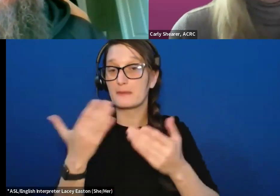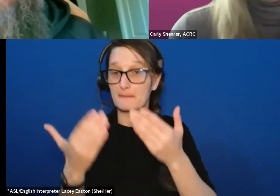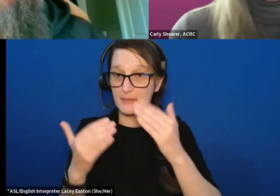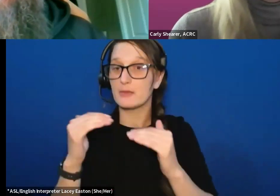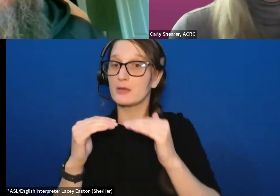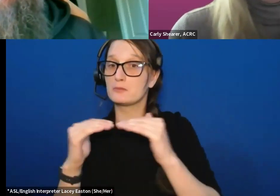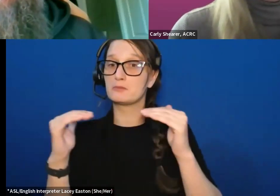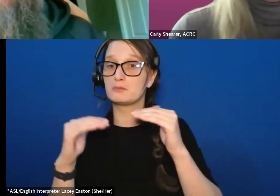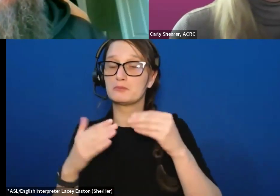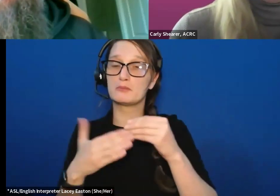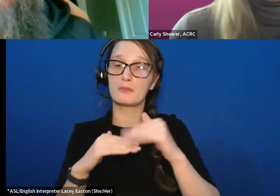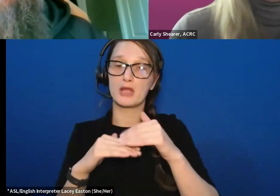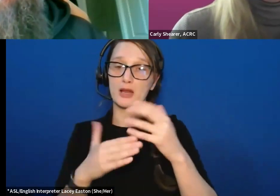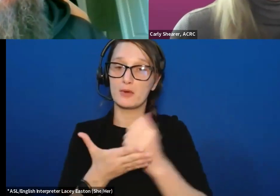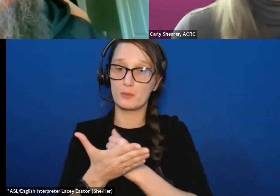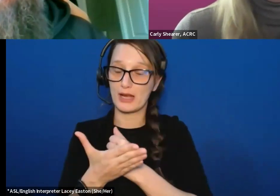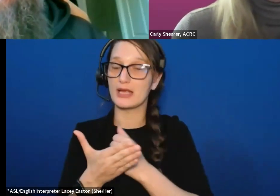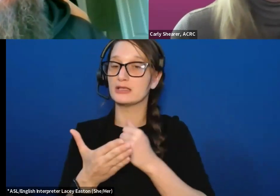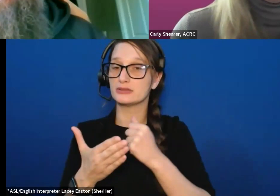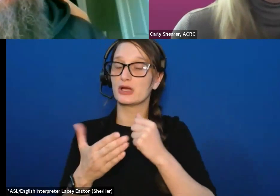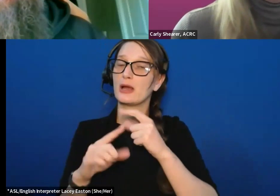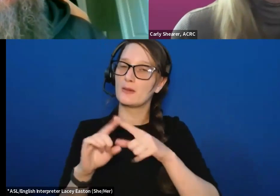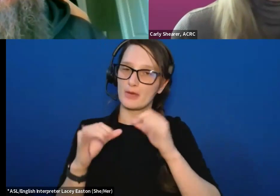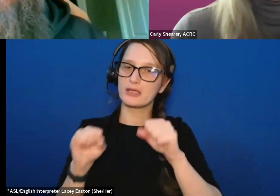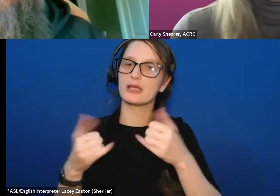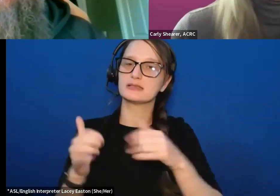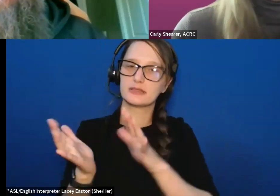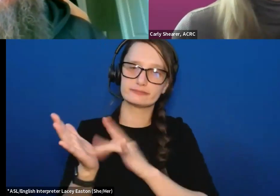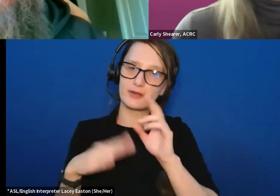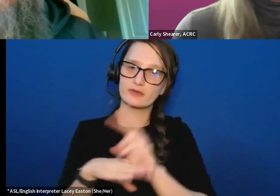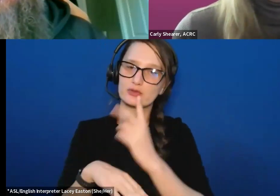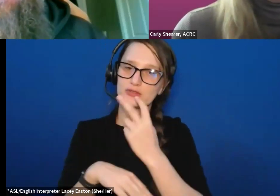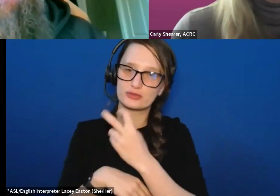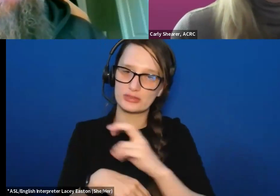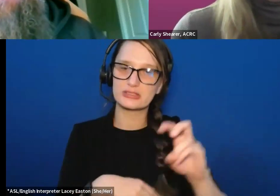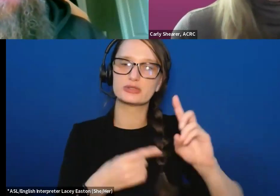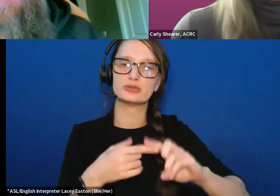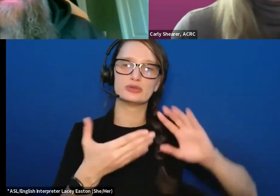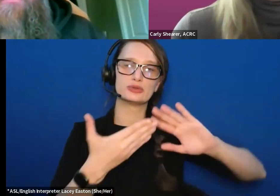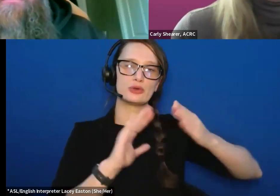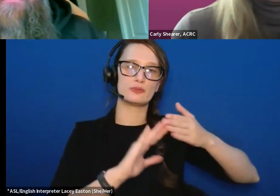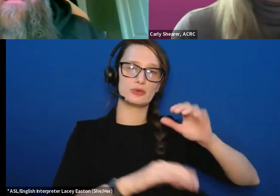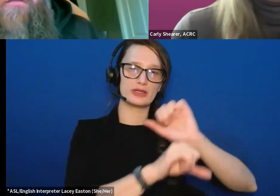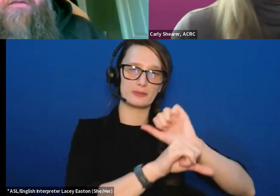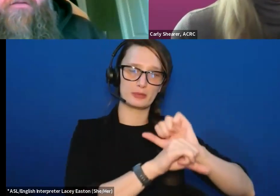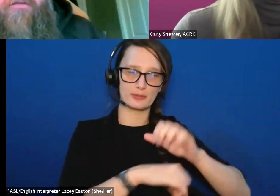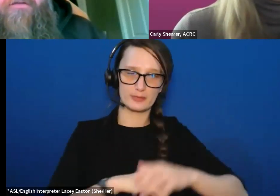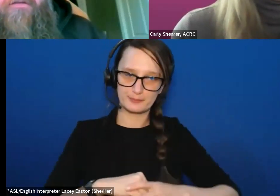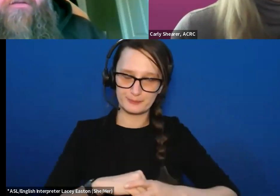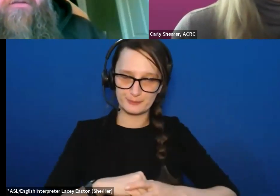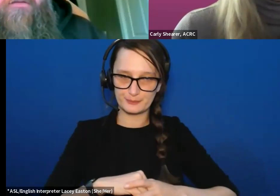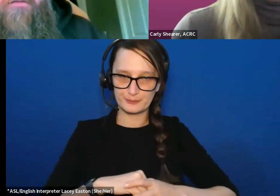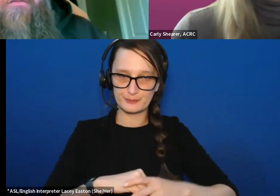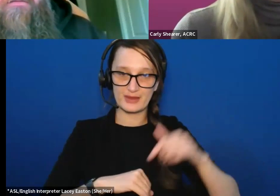who can definitely utilize this to transition into community employment. But this is also one of the